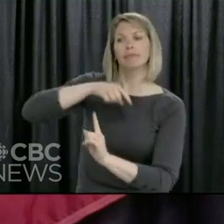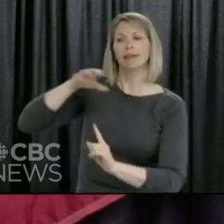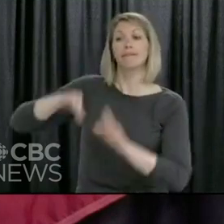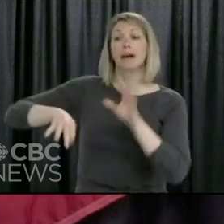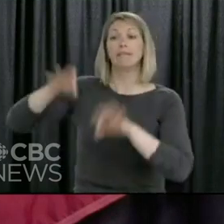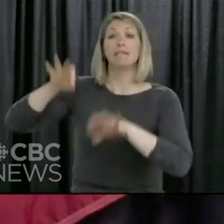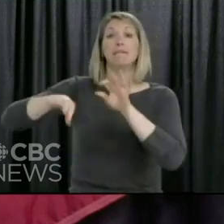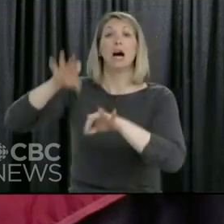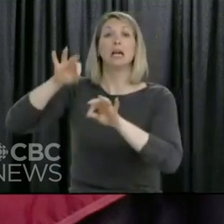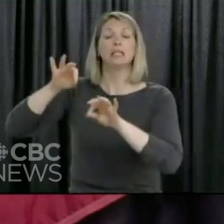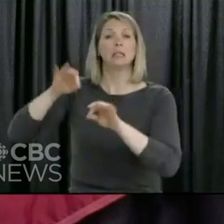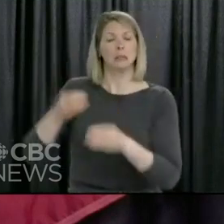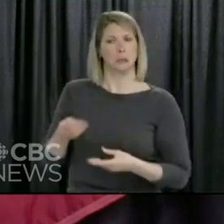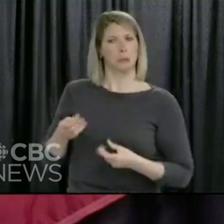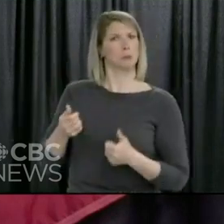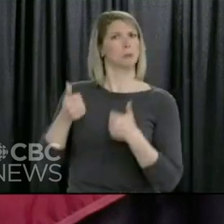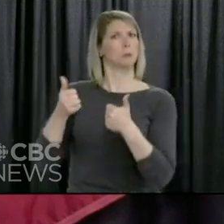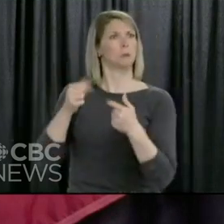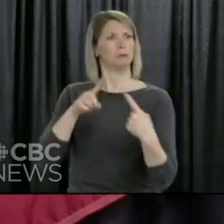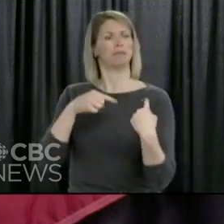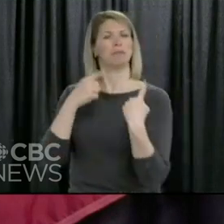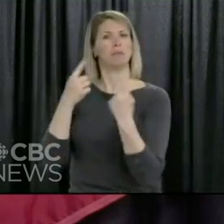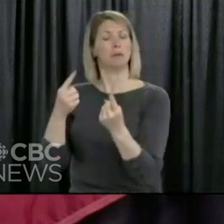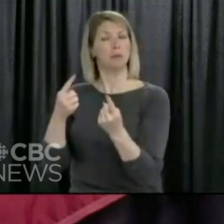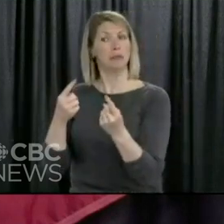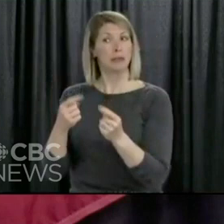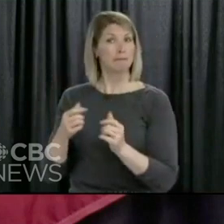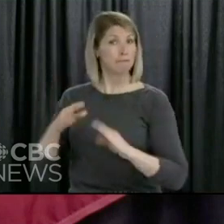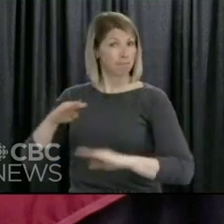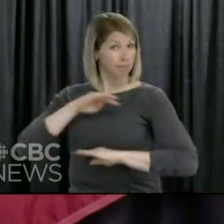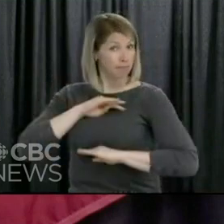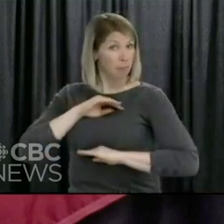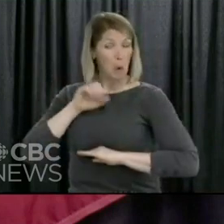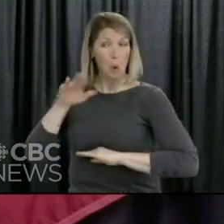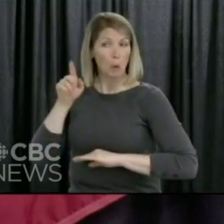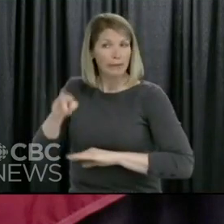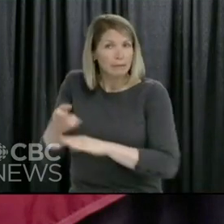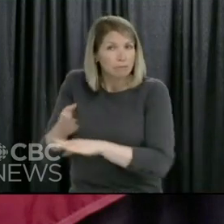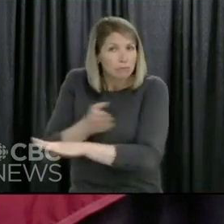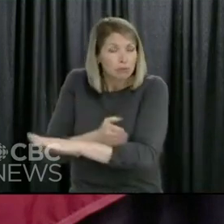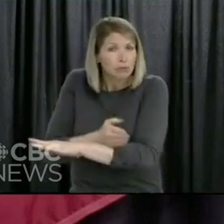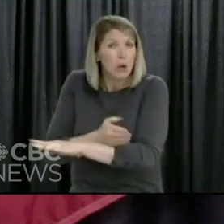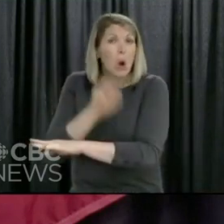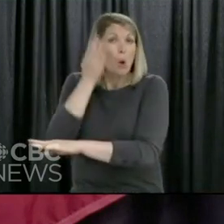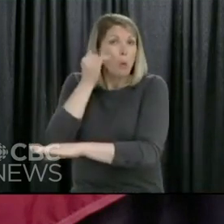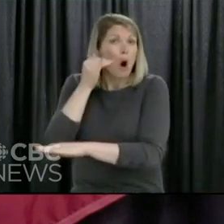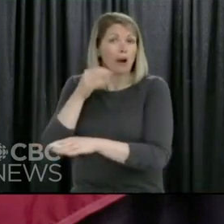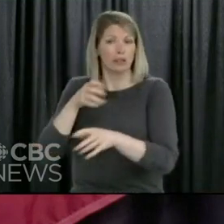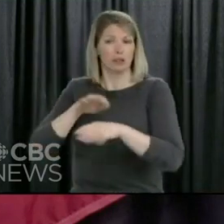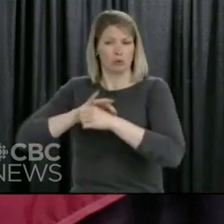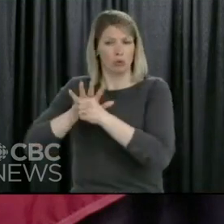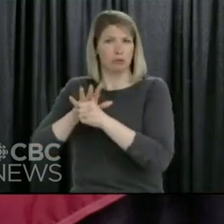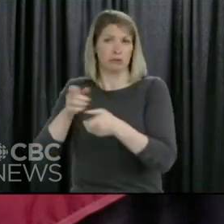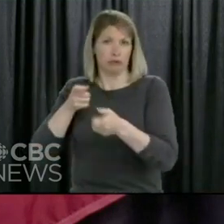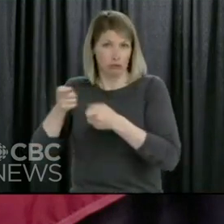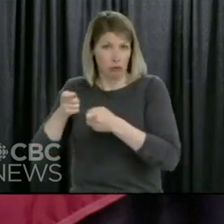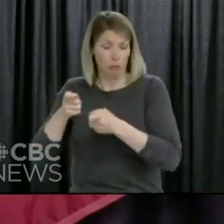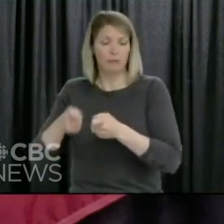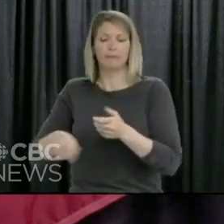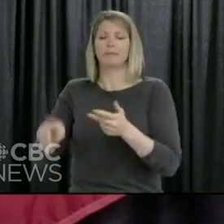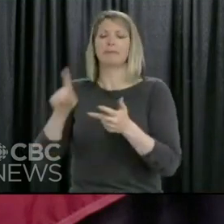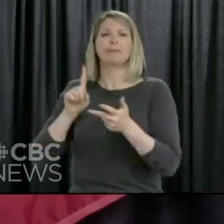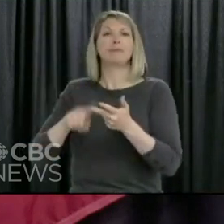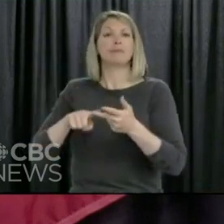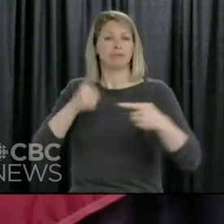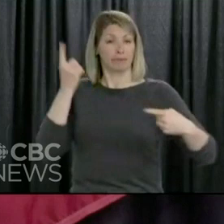there a way to improve that? This is all about, stopping the spread of COVID-19. And as we reopen our economy, realizing that